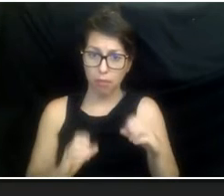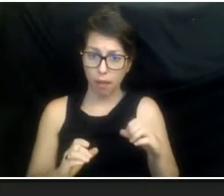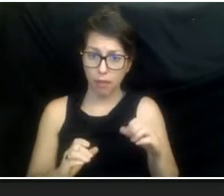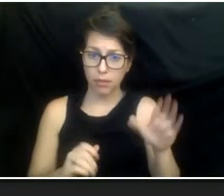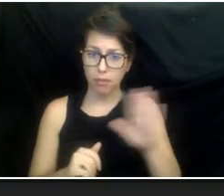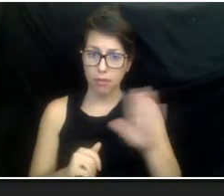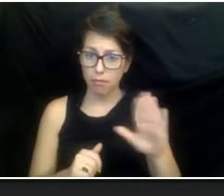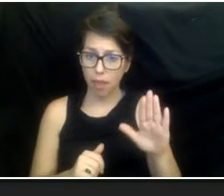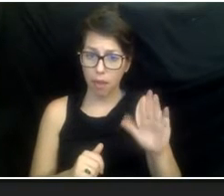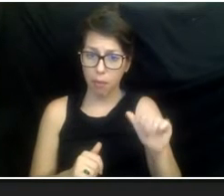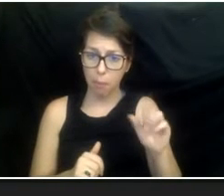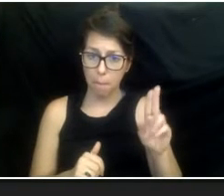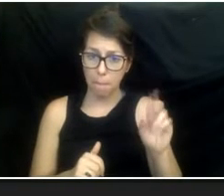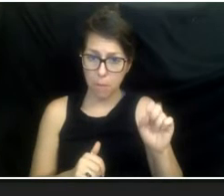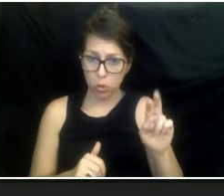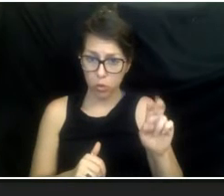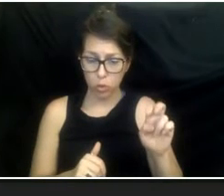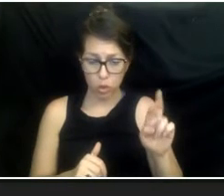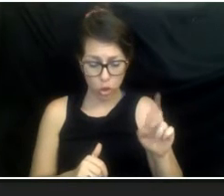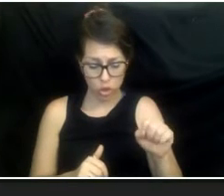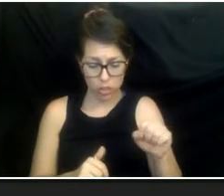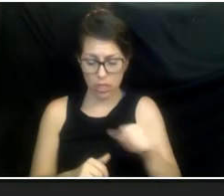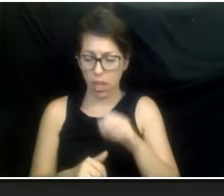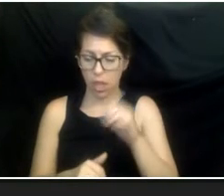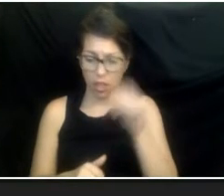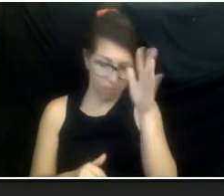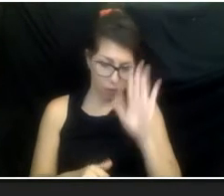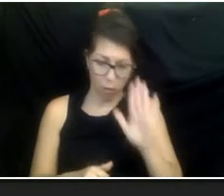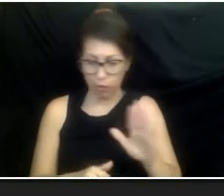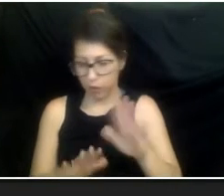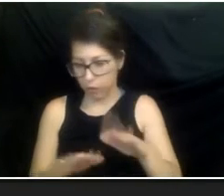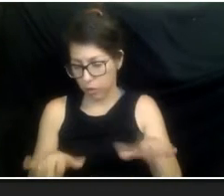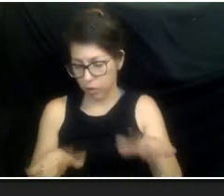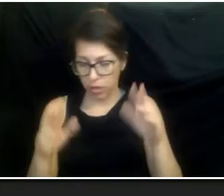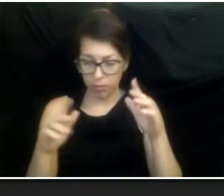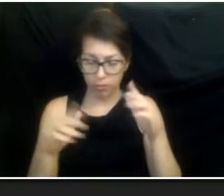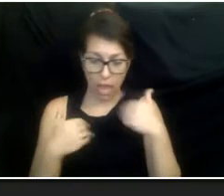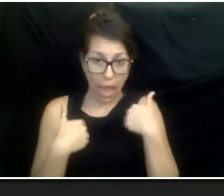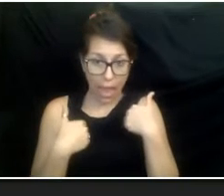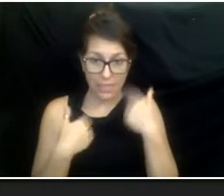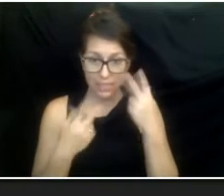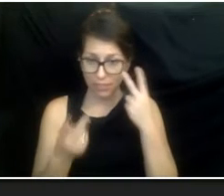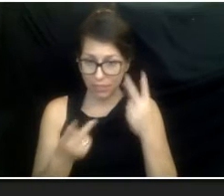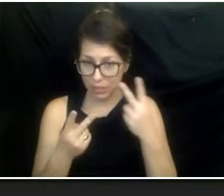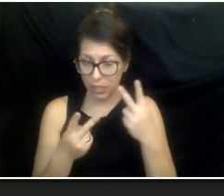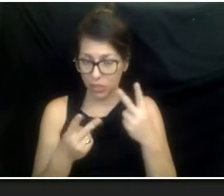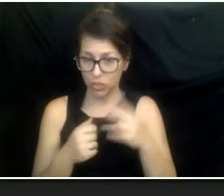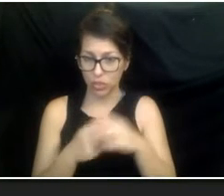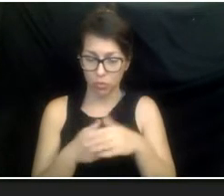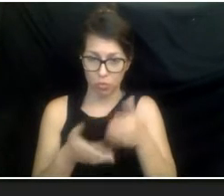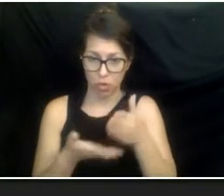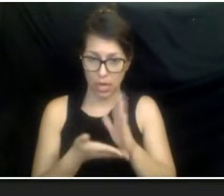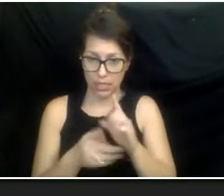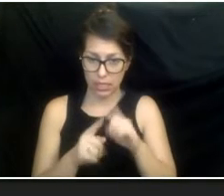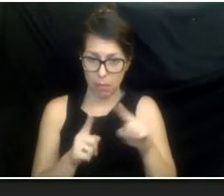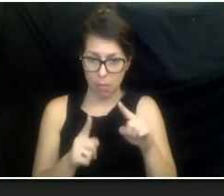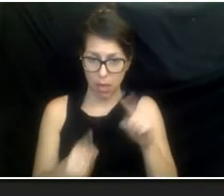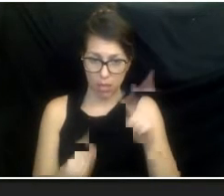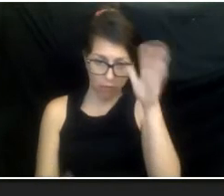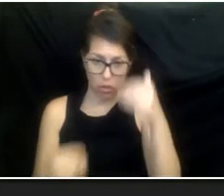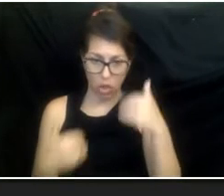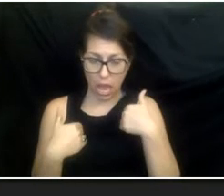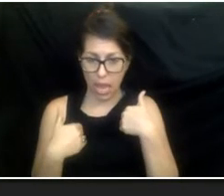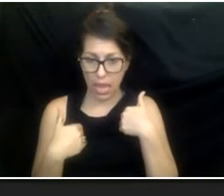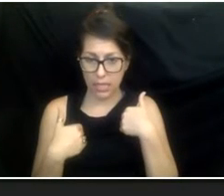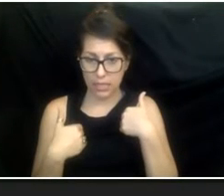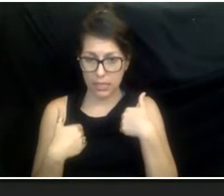be some availability other than by order show cause which is the only way available now for